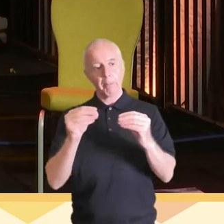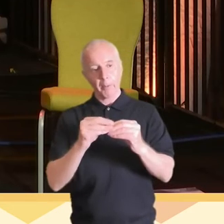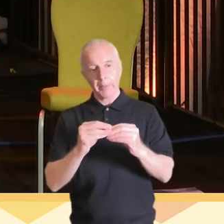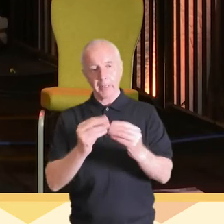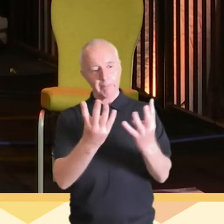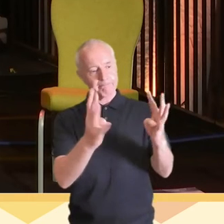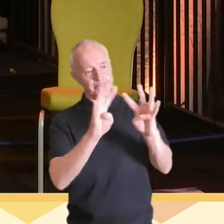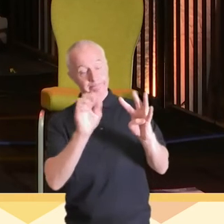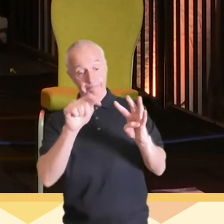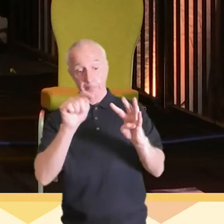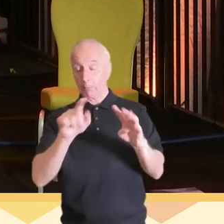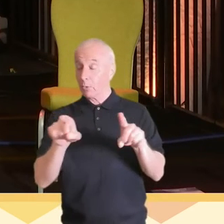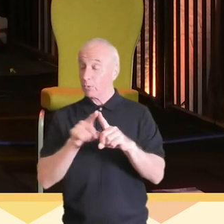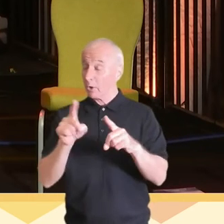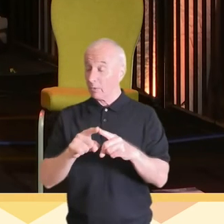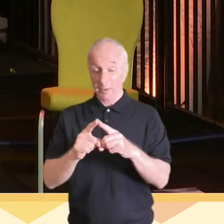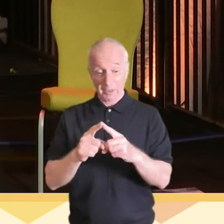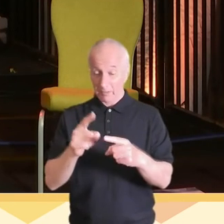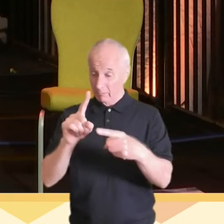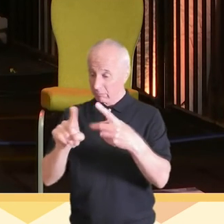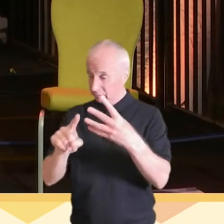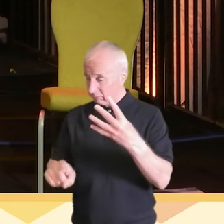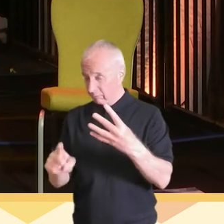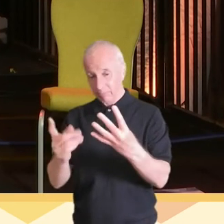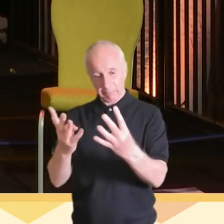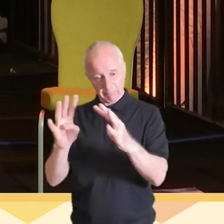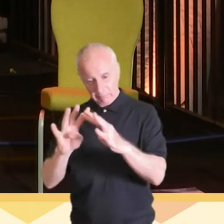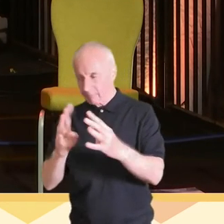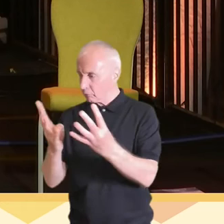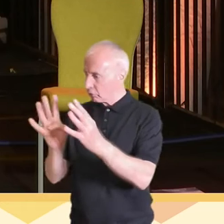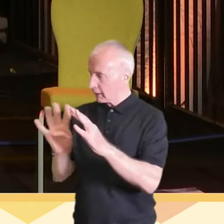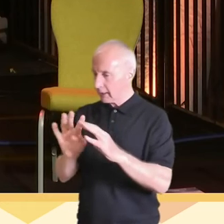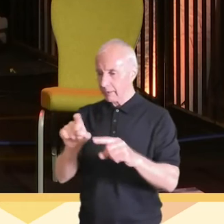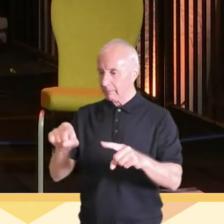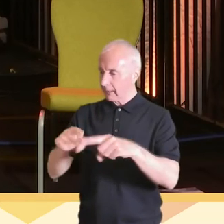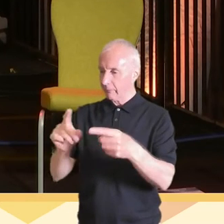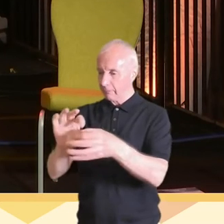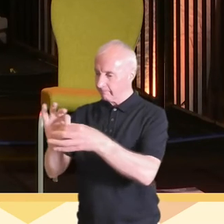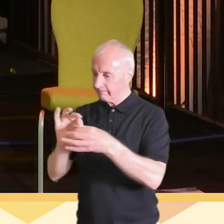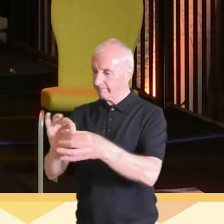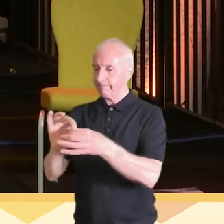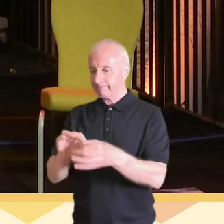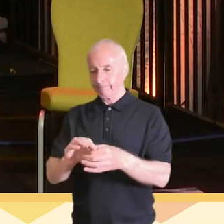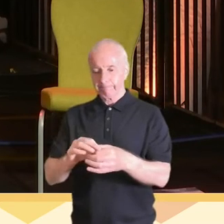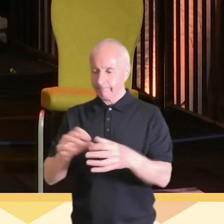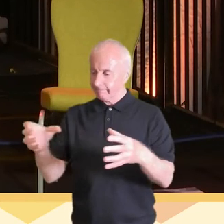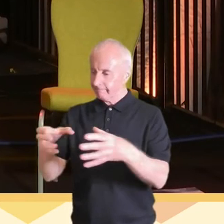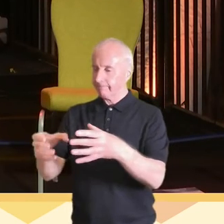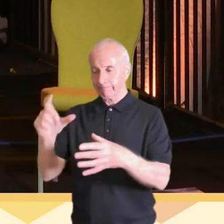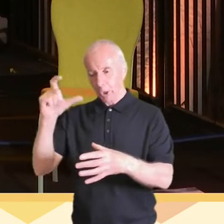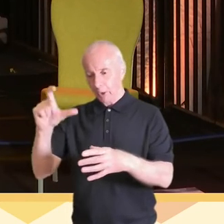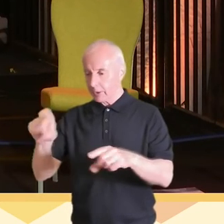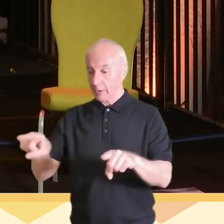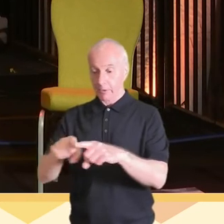the many friends across Baptist Together who serve as trustees in our associations, our colleges, and in our